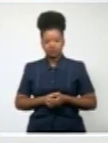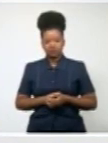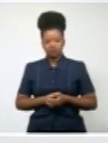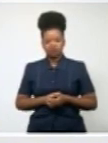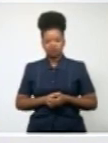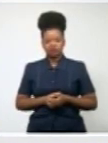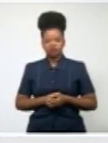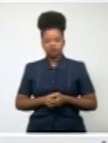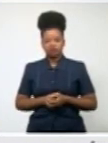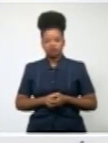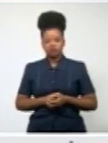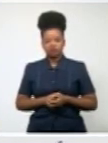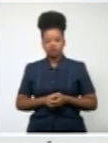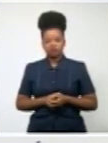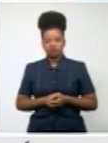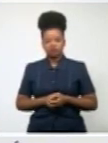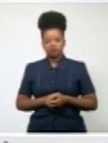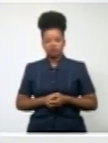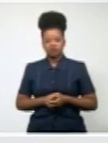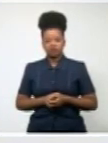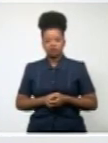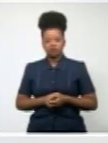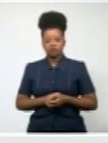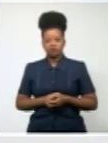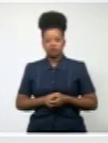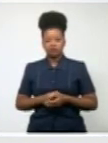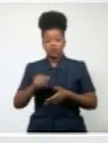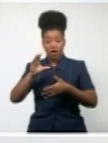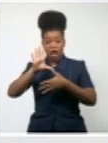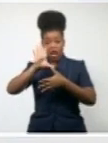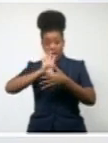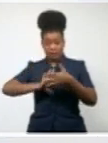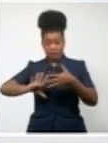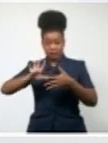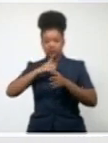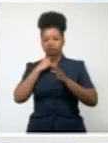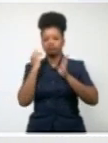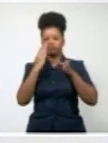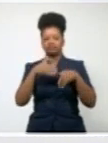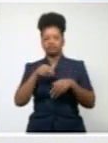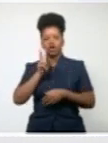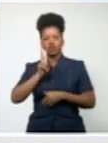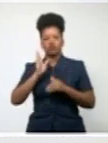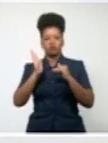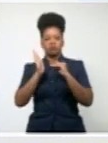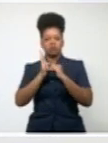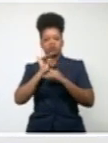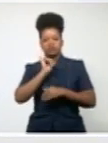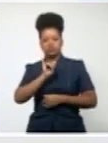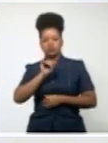fallecidos en esta, In the en nuestra region, región, pues 2.632.